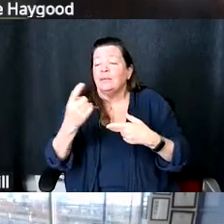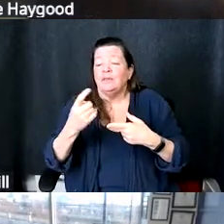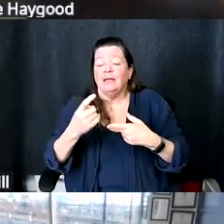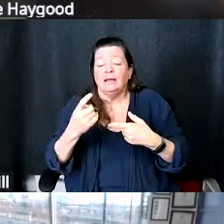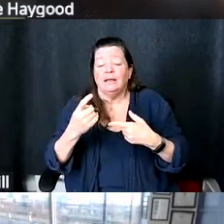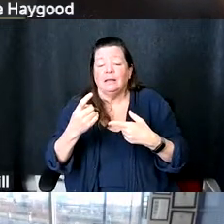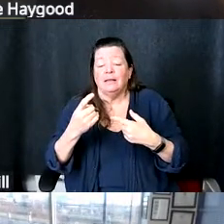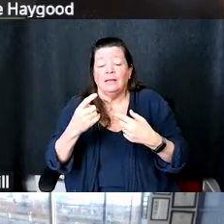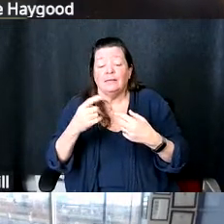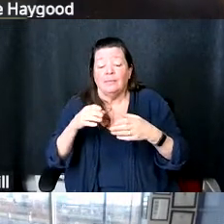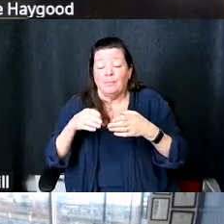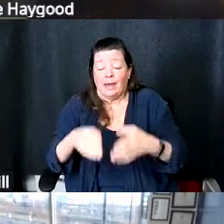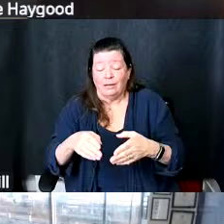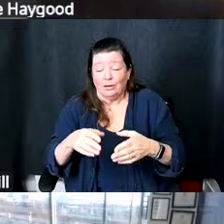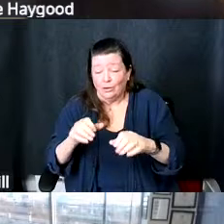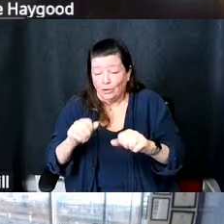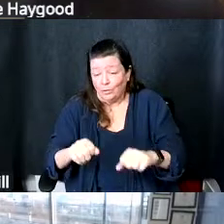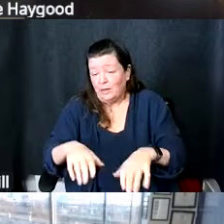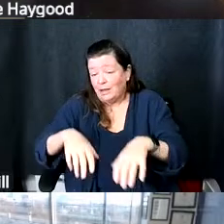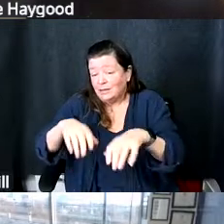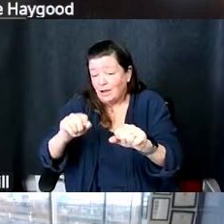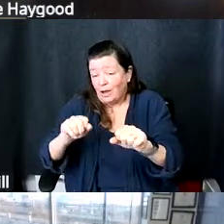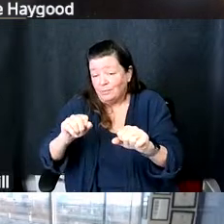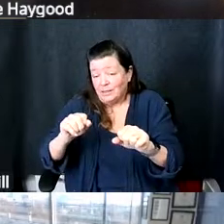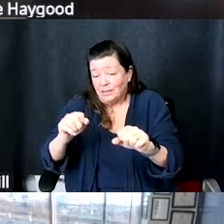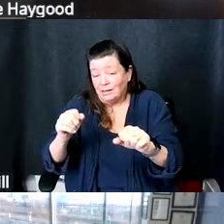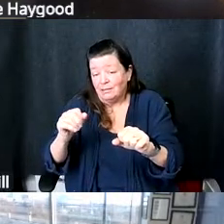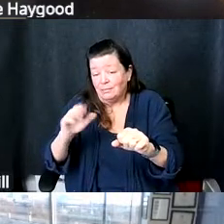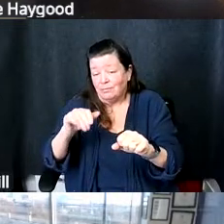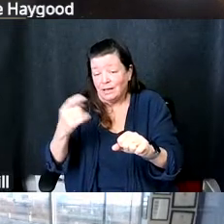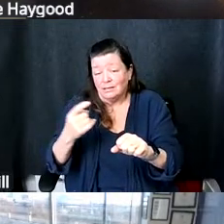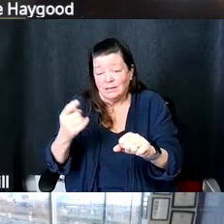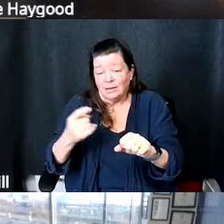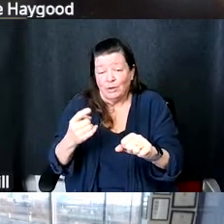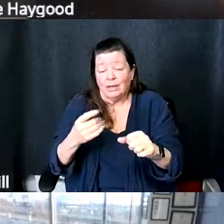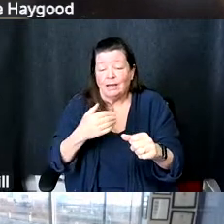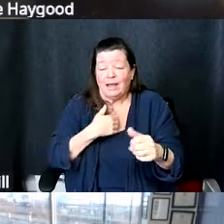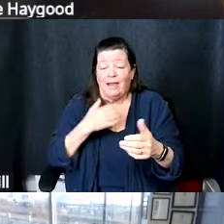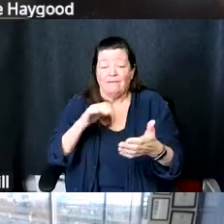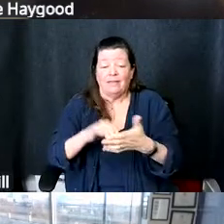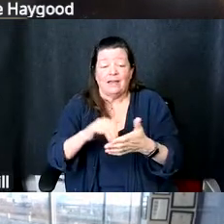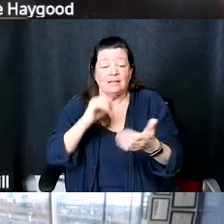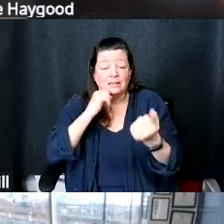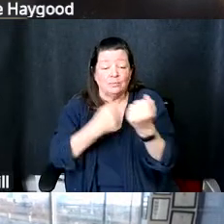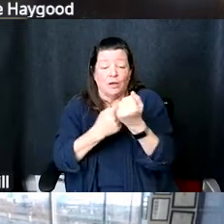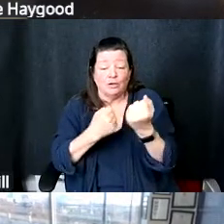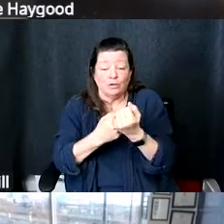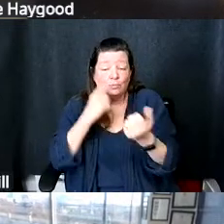somebody and could sort of have that sponsorship recognized in a particular way, so that some companies it's my pathway right